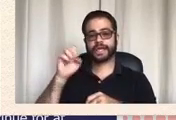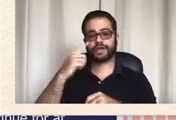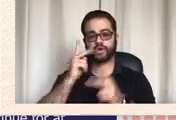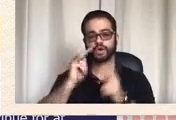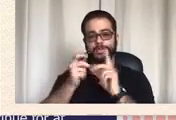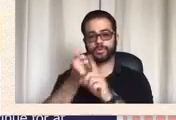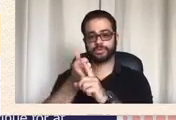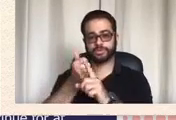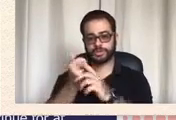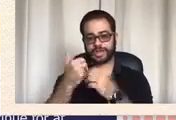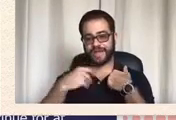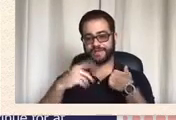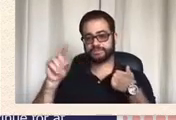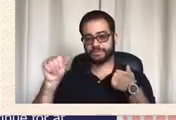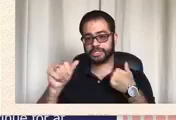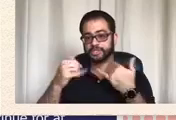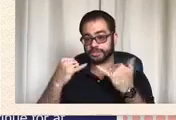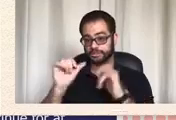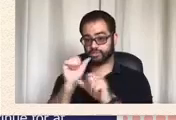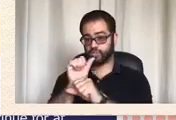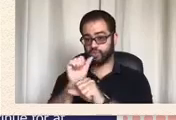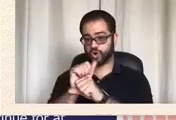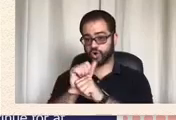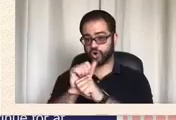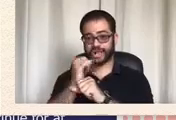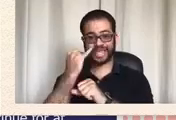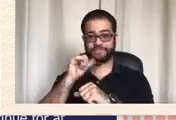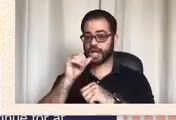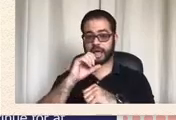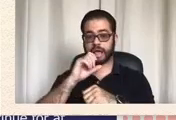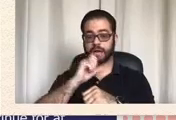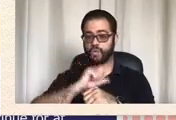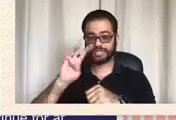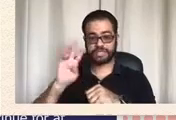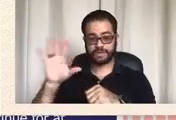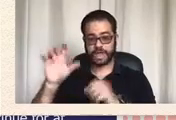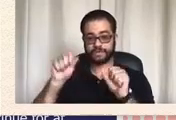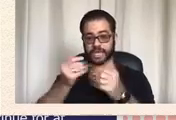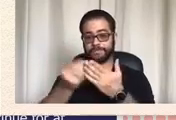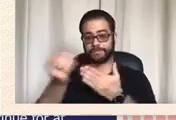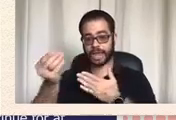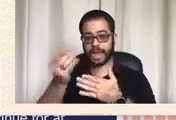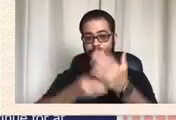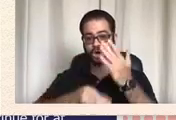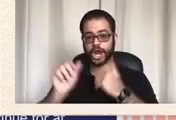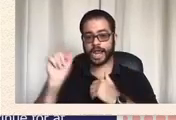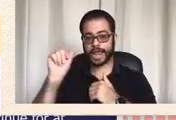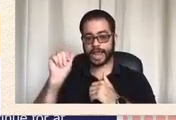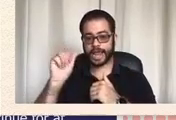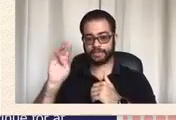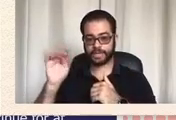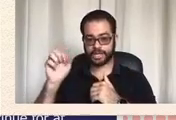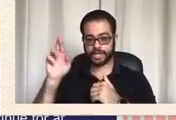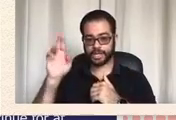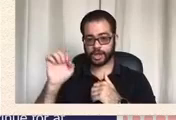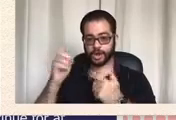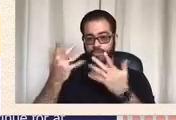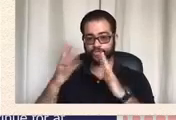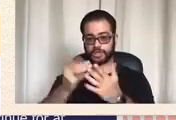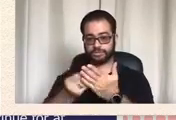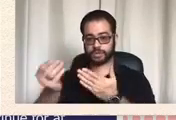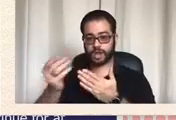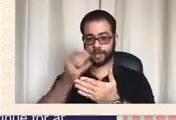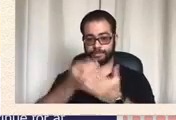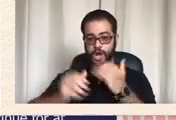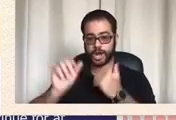not yet 65 may buy into Medicare Part A. And once Part A is purchased, Medicare Parts B and